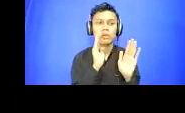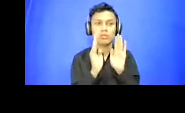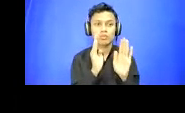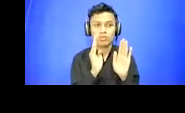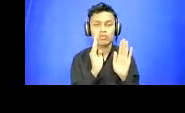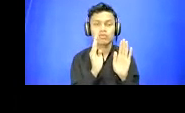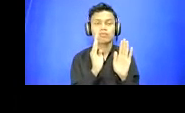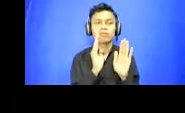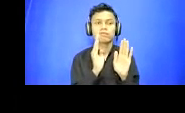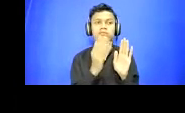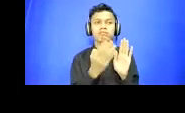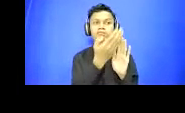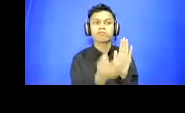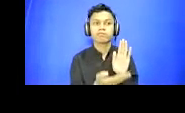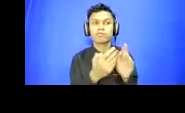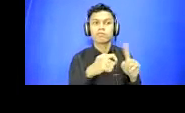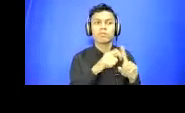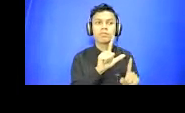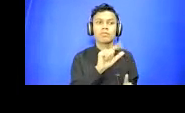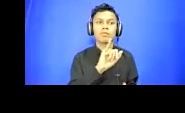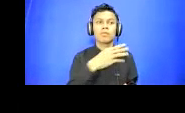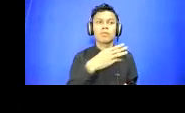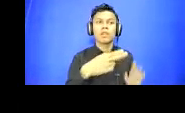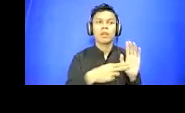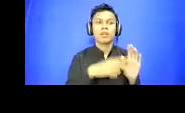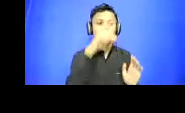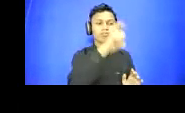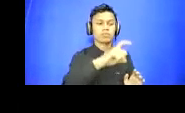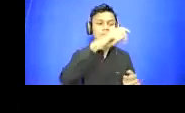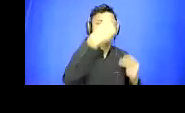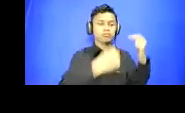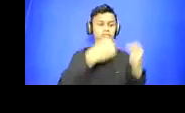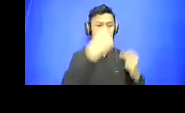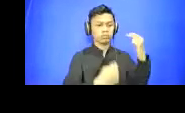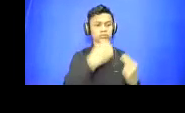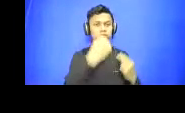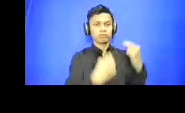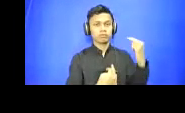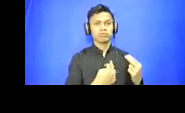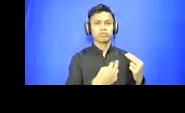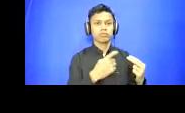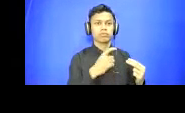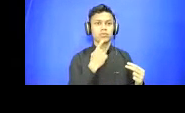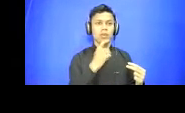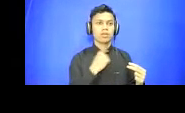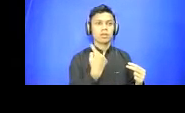boundary issues related to clients who want to contact us late at night on days when we're not